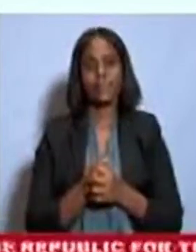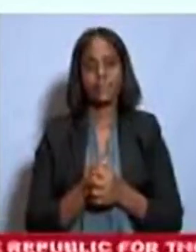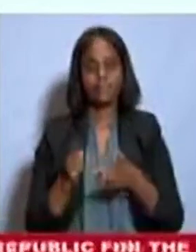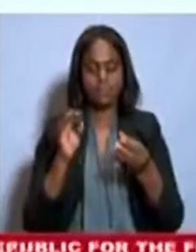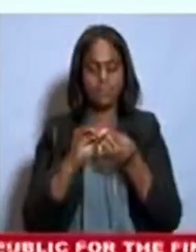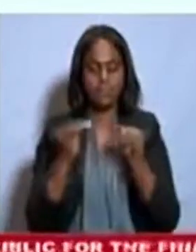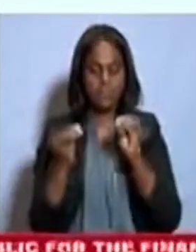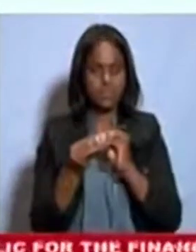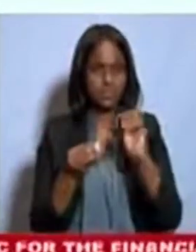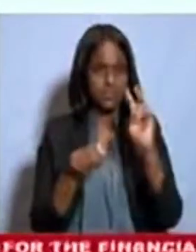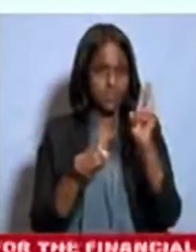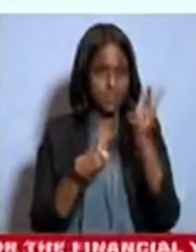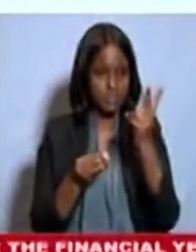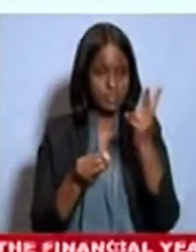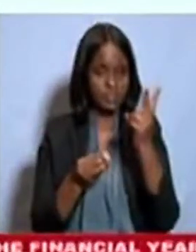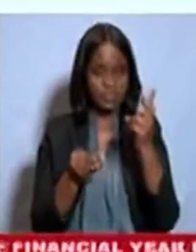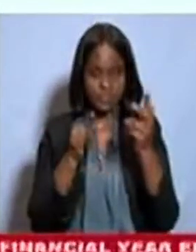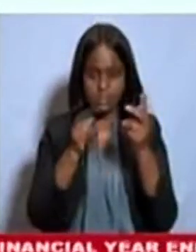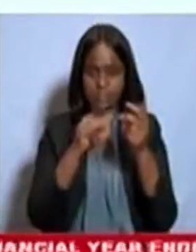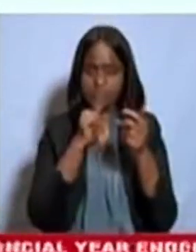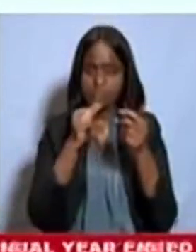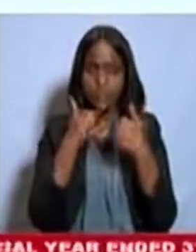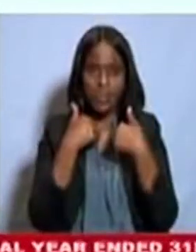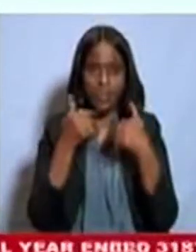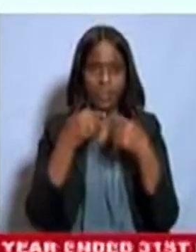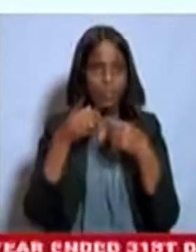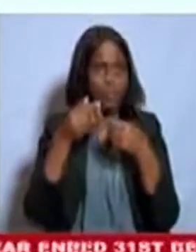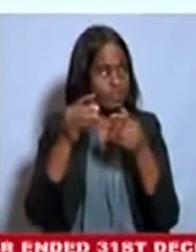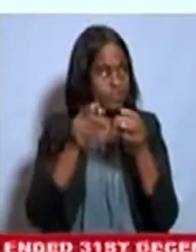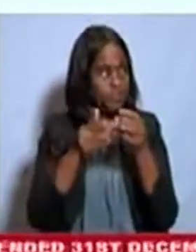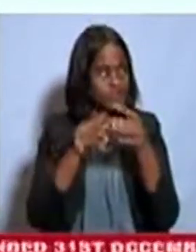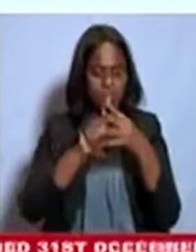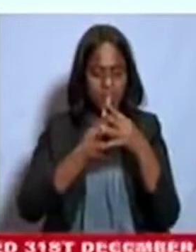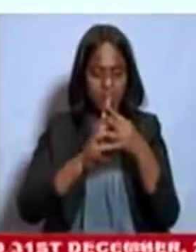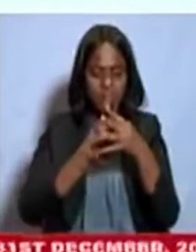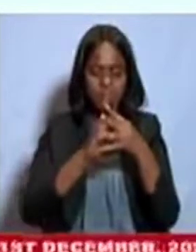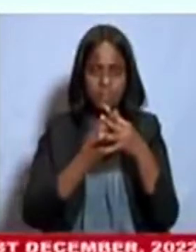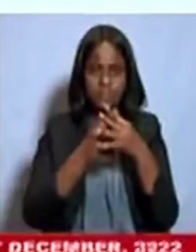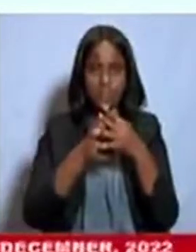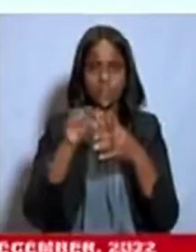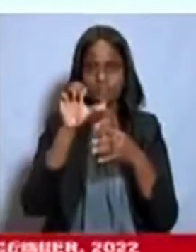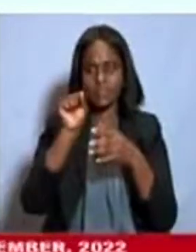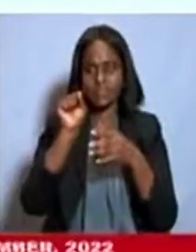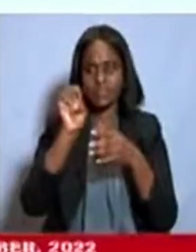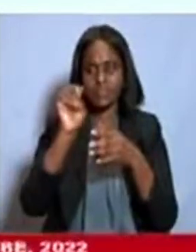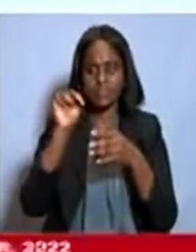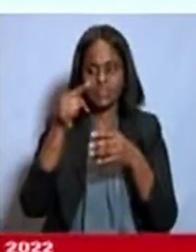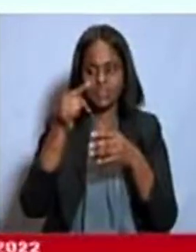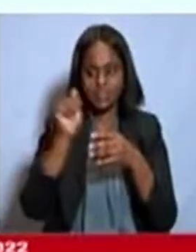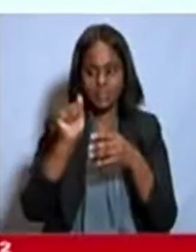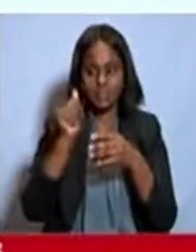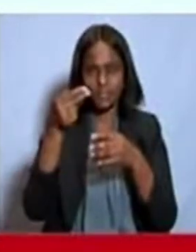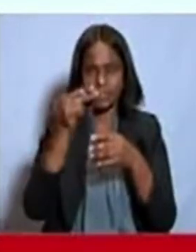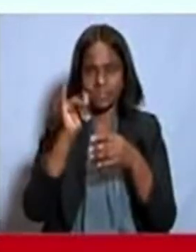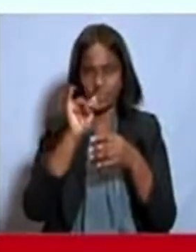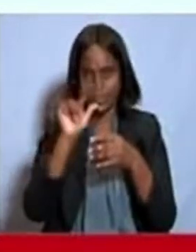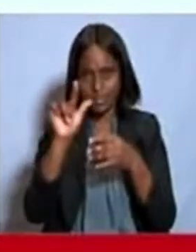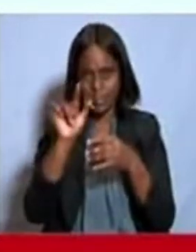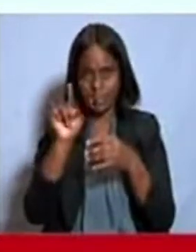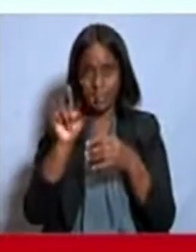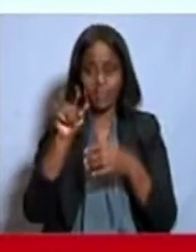Number 2, unaccounted for excess bean seed, Senga Hill. A review of documents such as